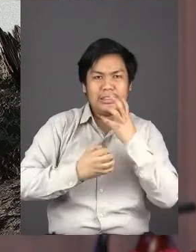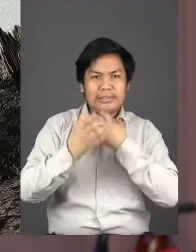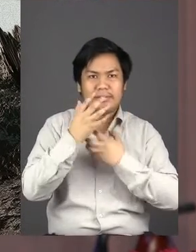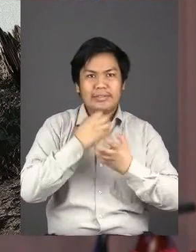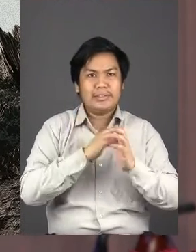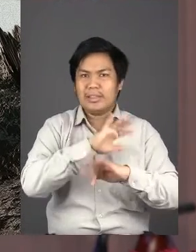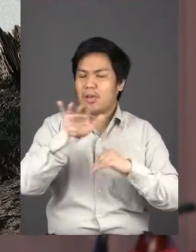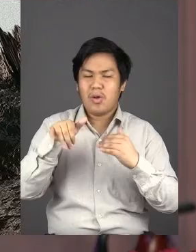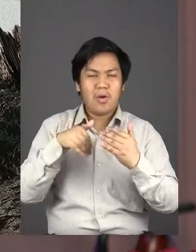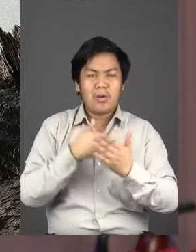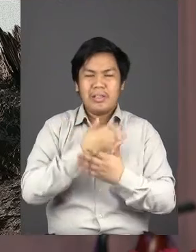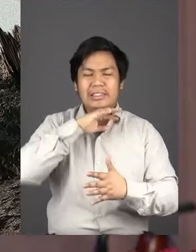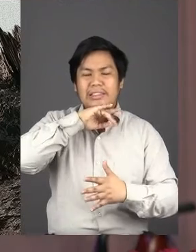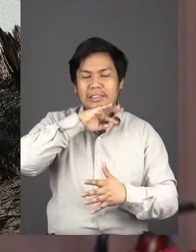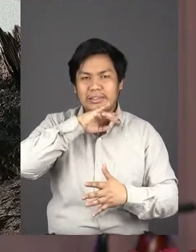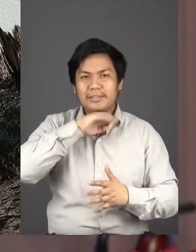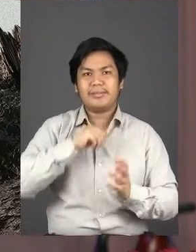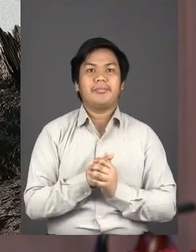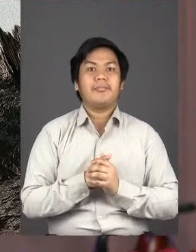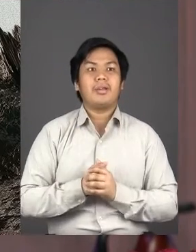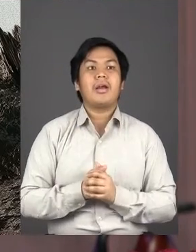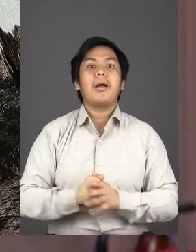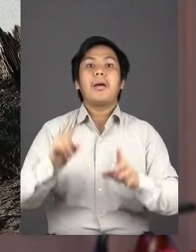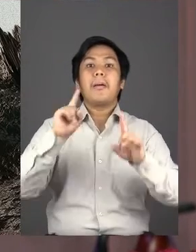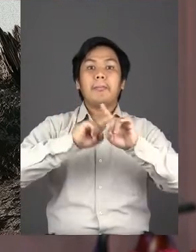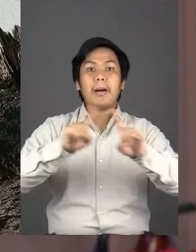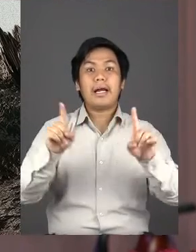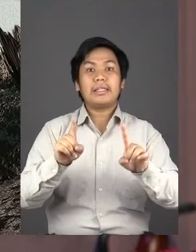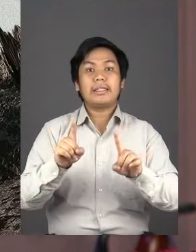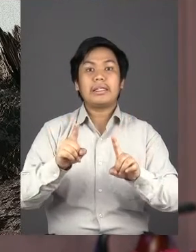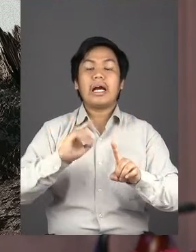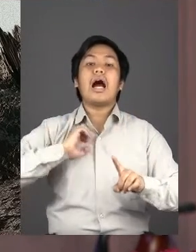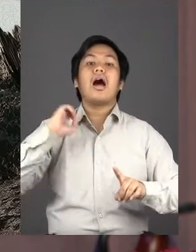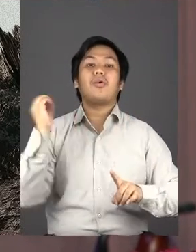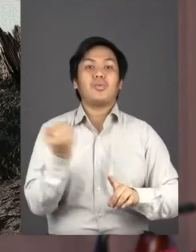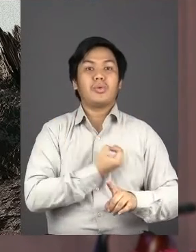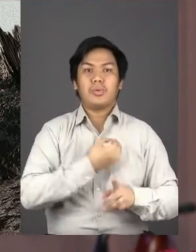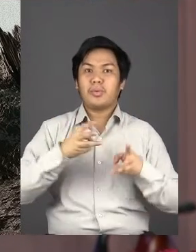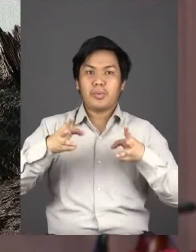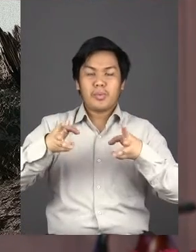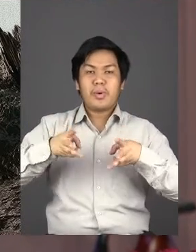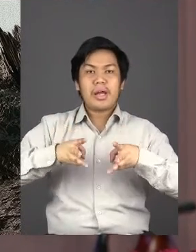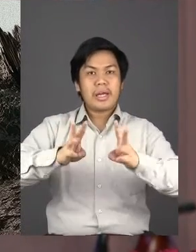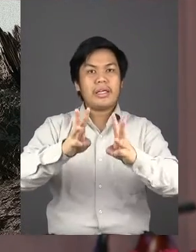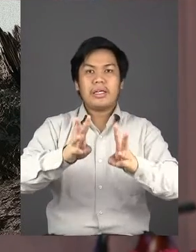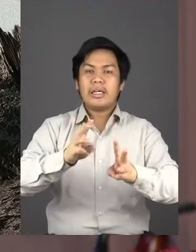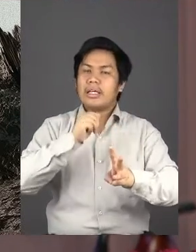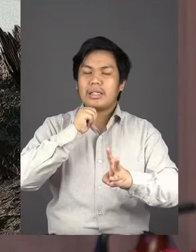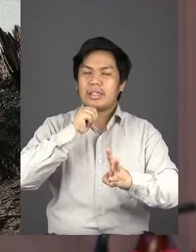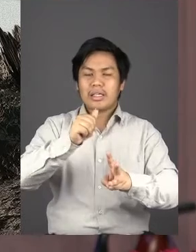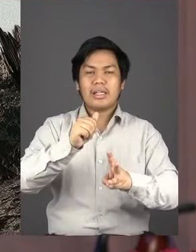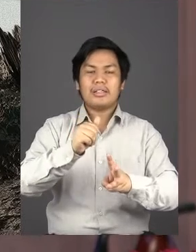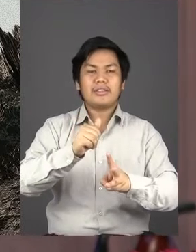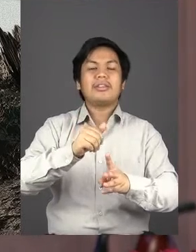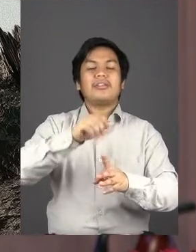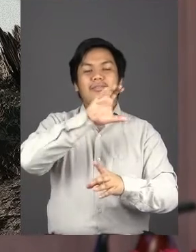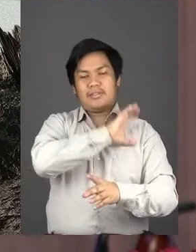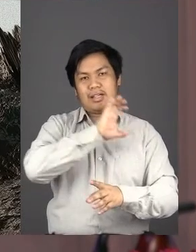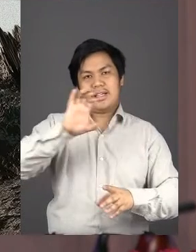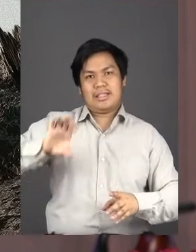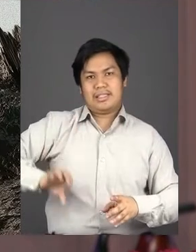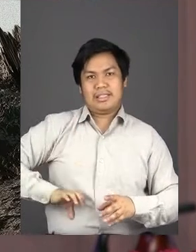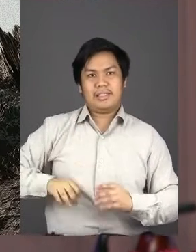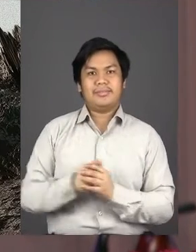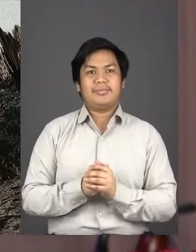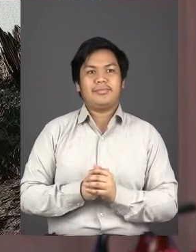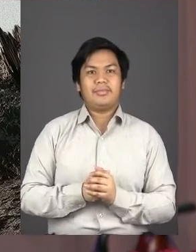of impurity. So sabi niya, but that is not the way you learned Christ. Hindi